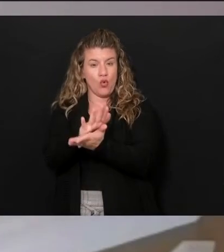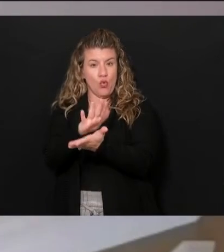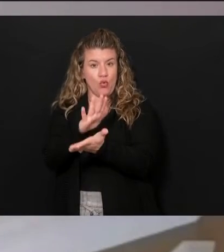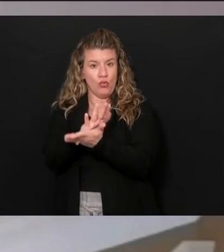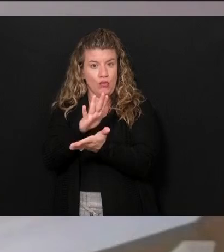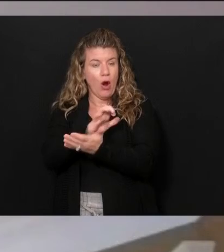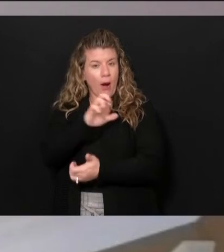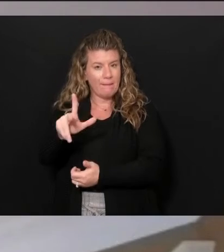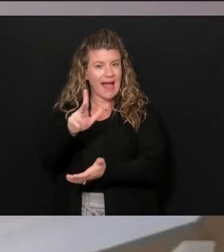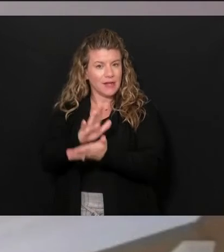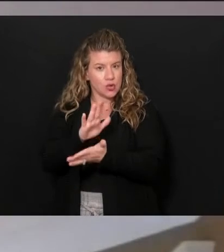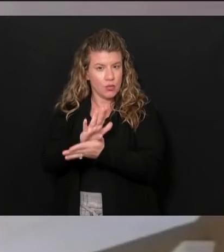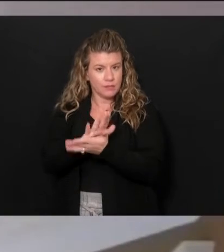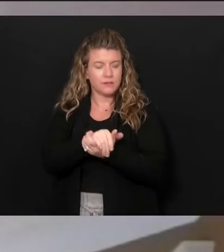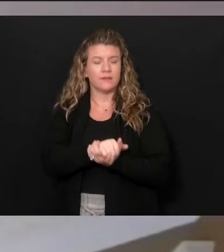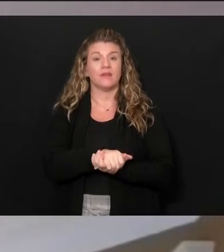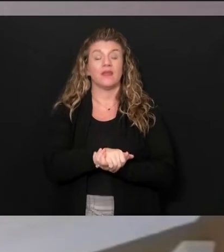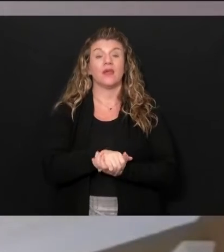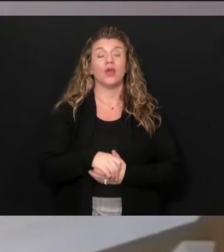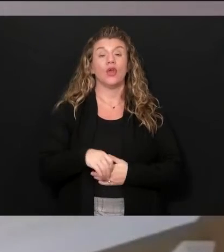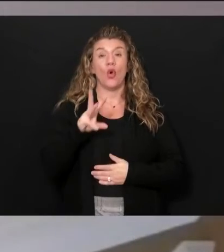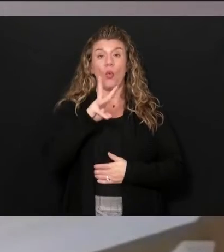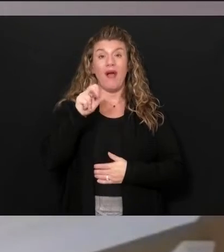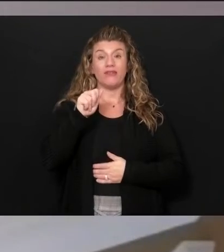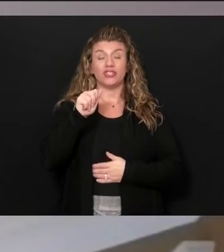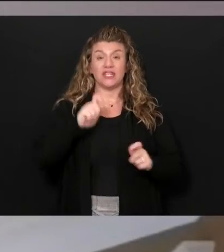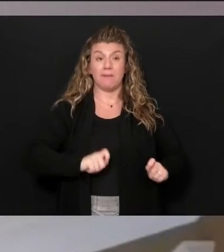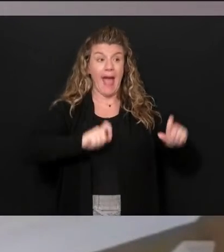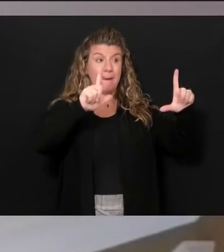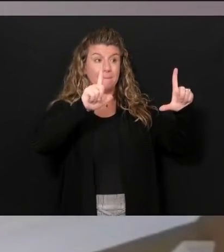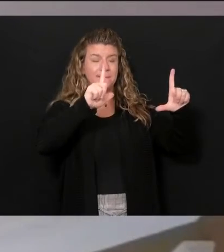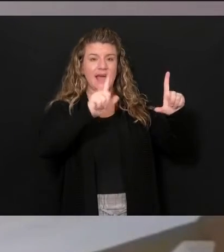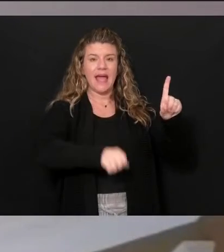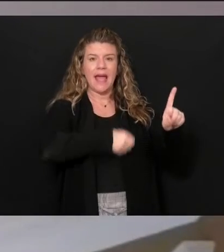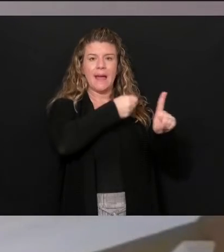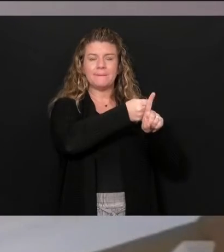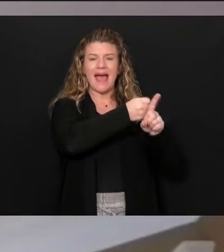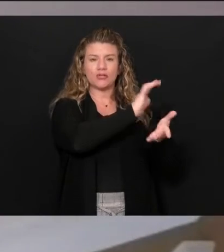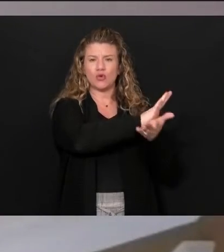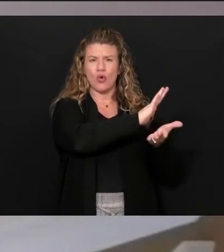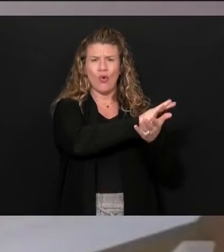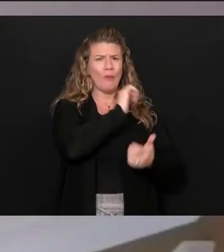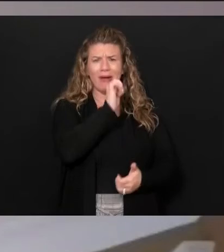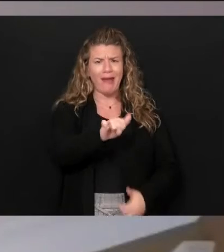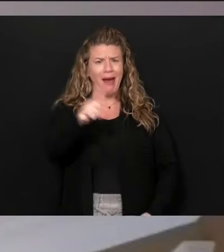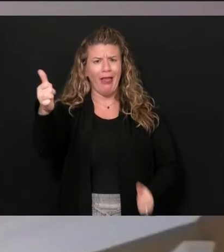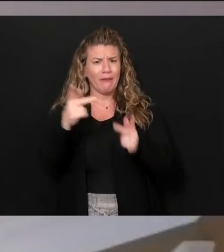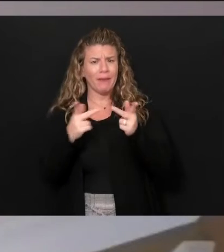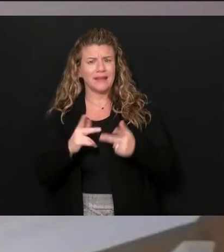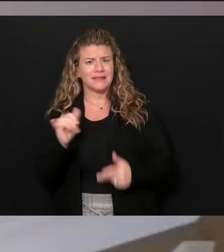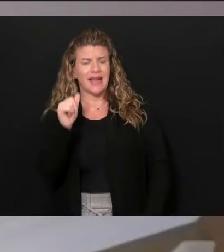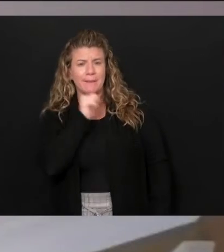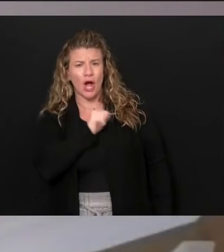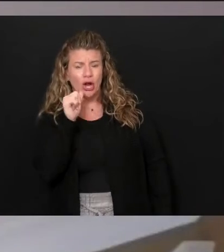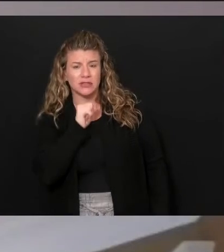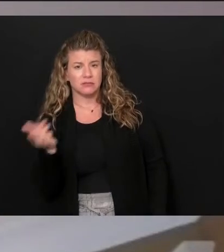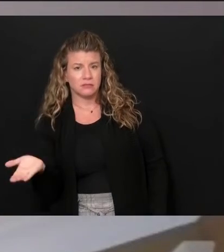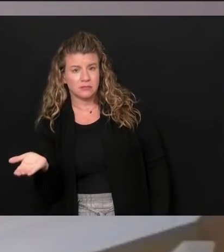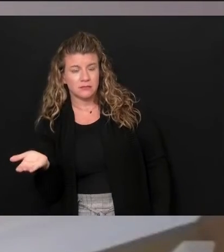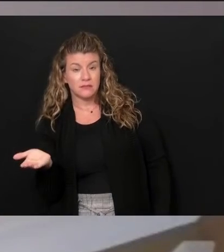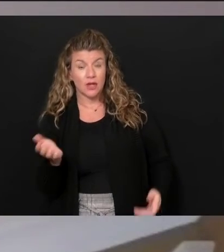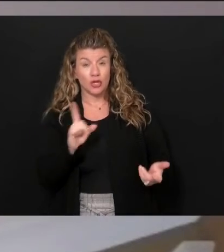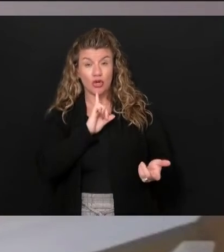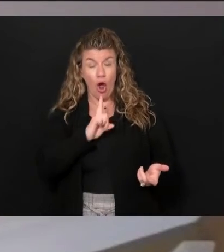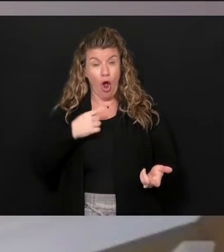school. West Virginia's map affects school, but not other gathering places such as bars. Are West Virginia's